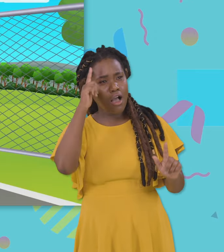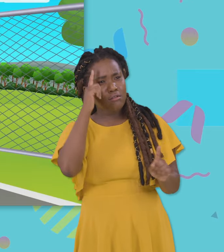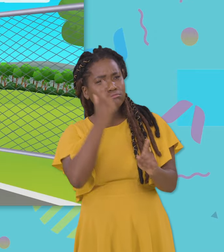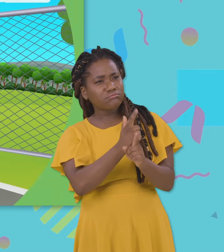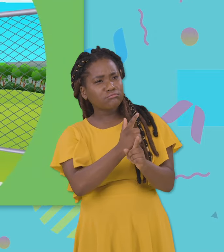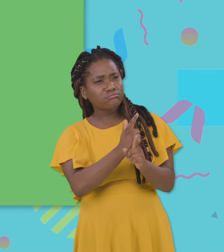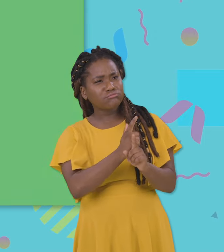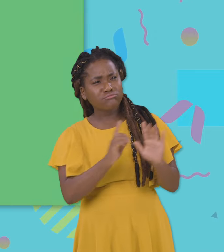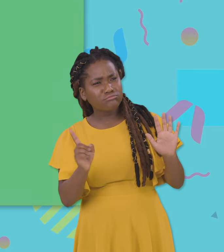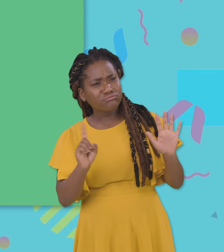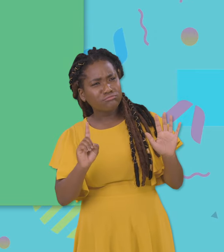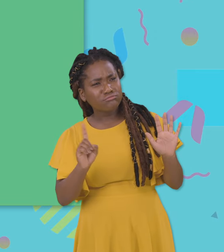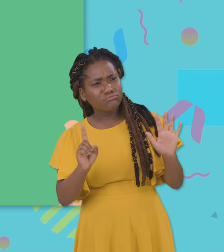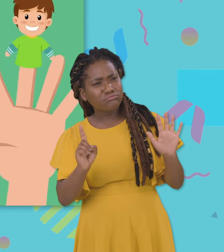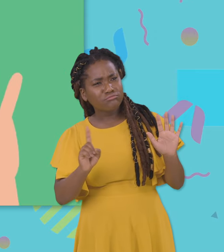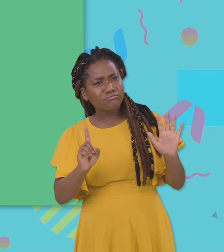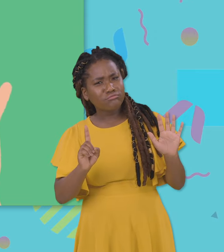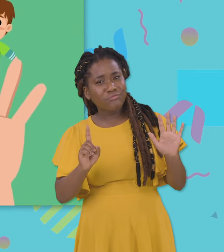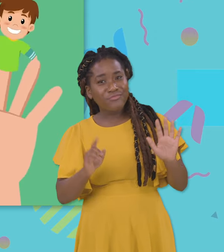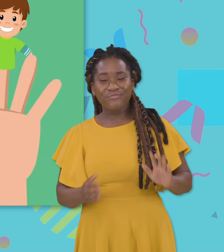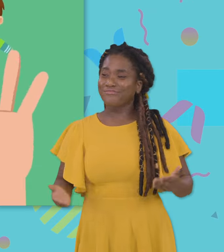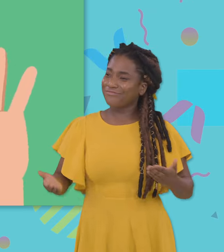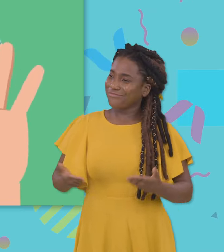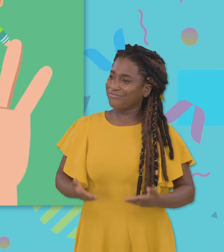Brother Finger, where are you?